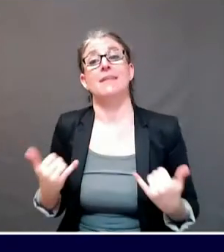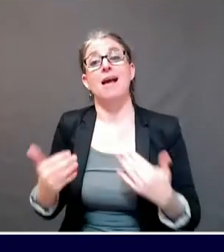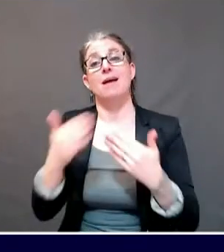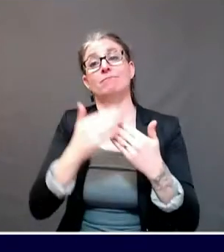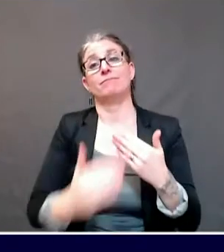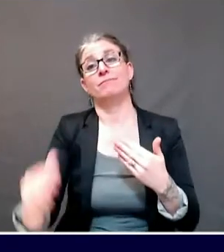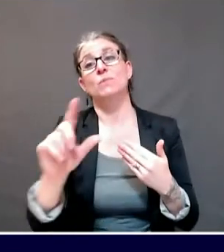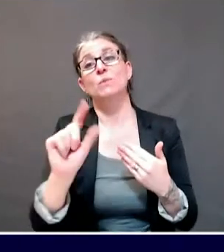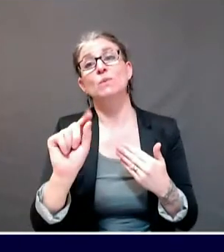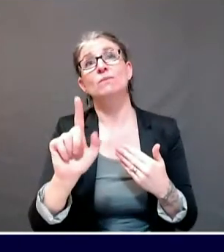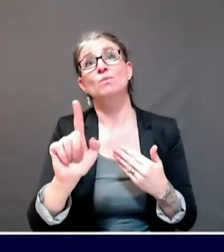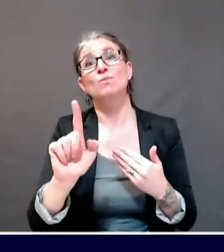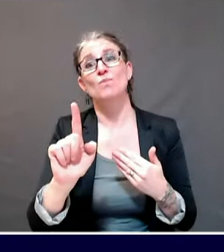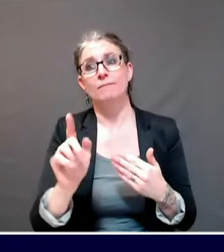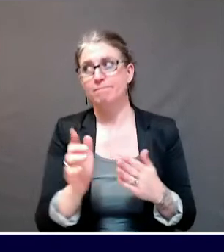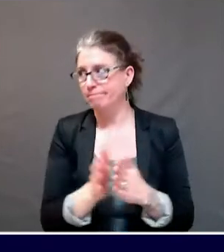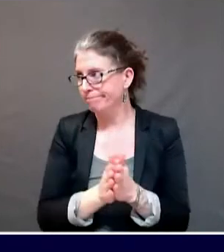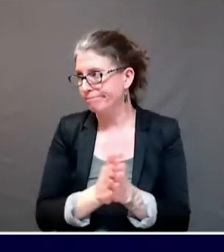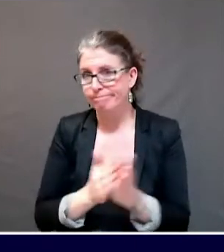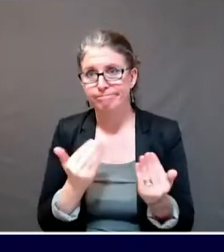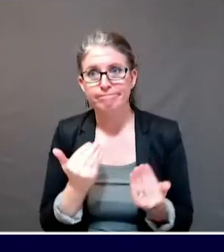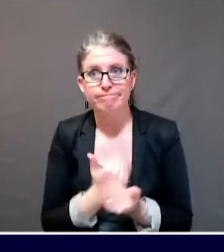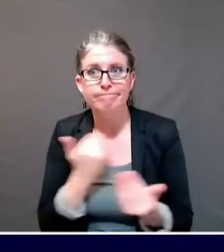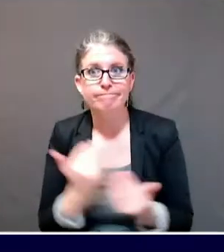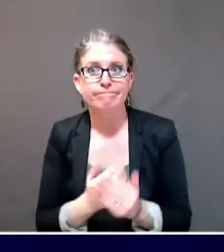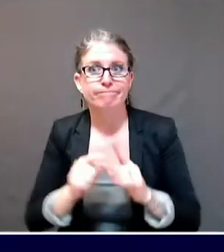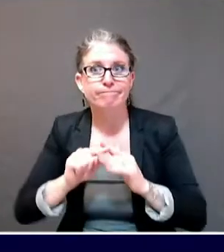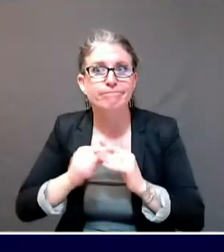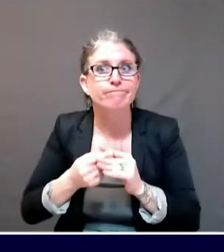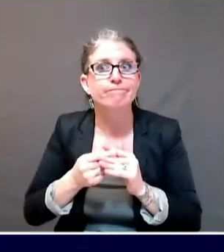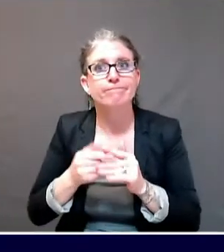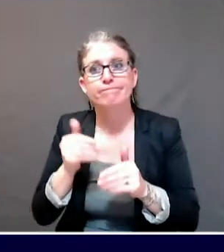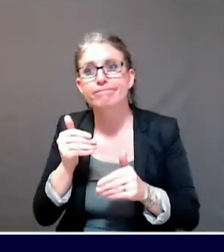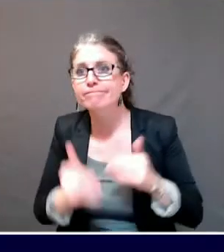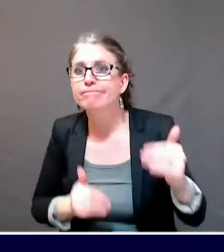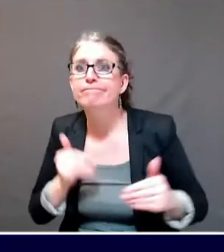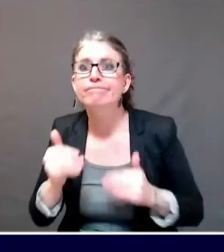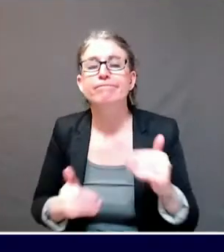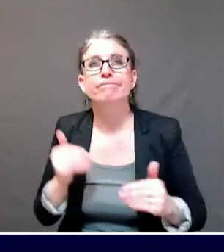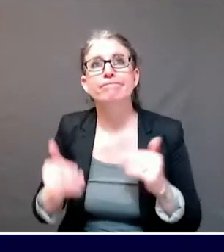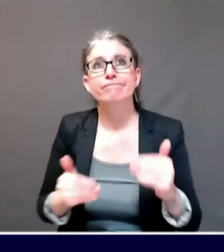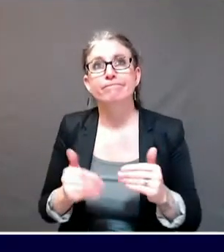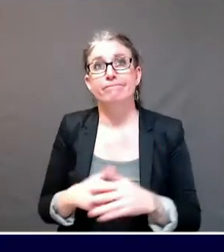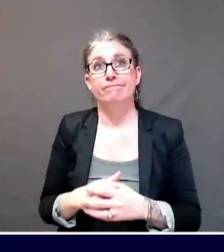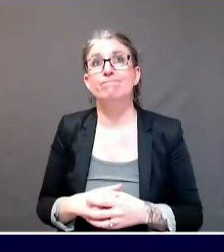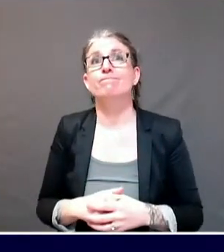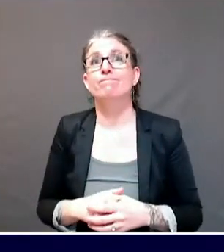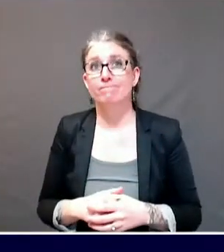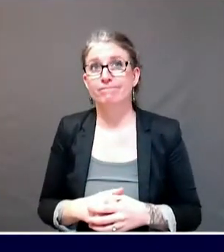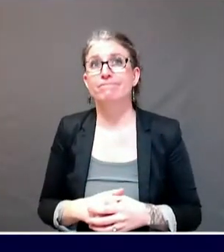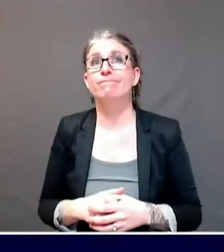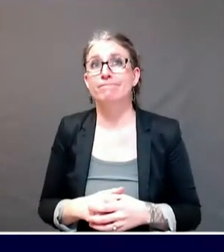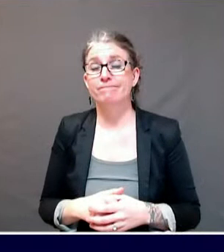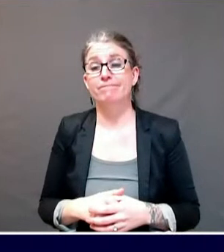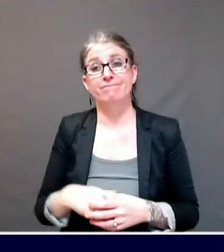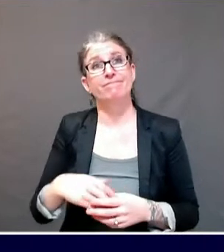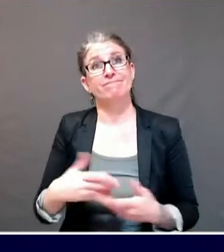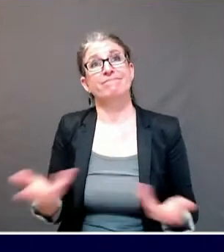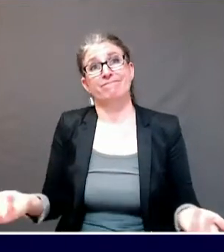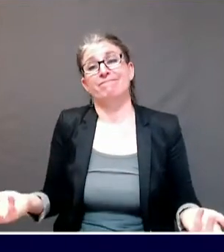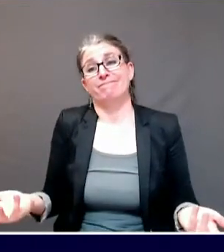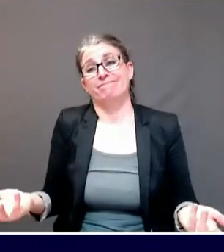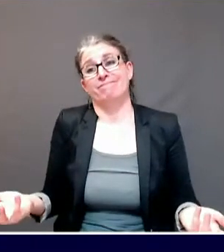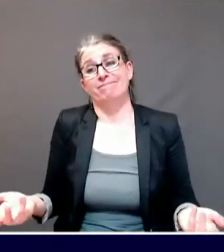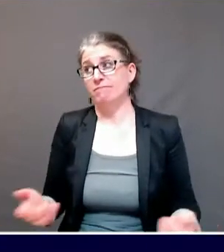on COVID-19, the virus has now spread around the globe and has impacted all of us in innumerable and